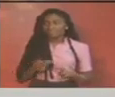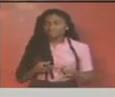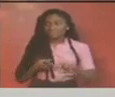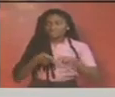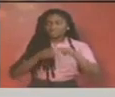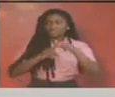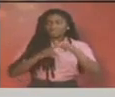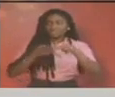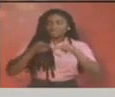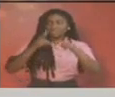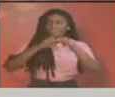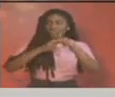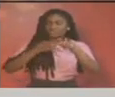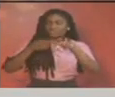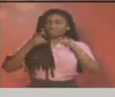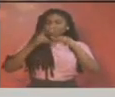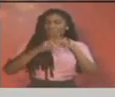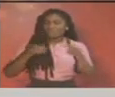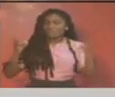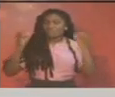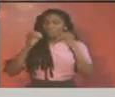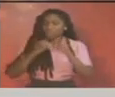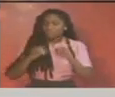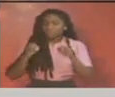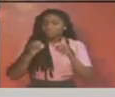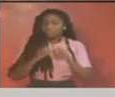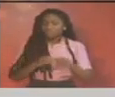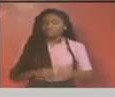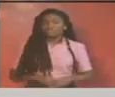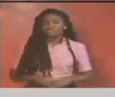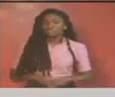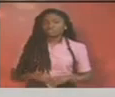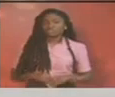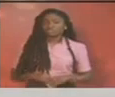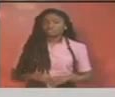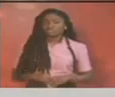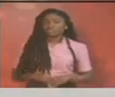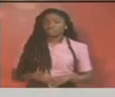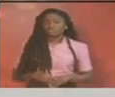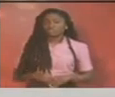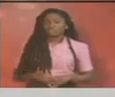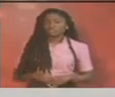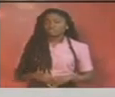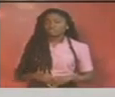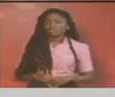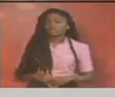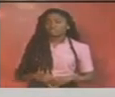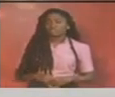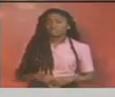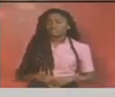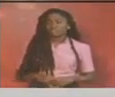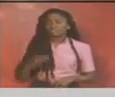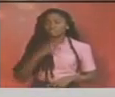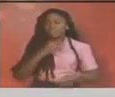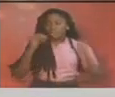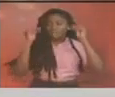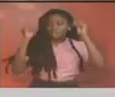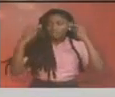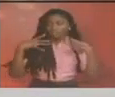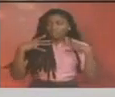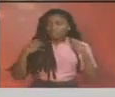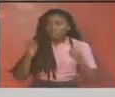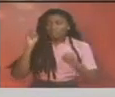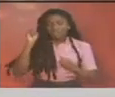cases week on week, and it really needs to be viewed by the public and by the Ministry of Health as something of